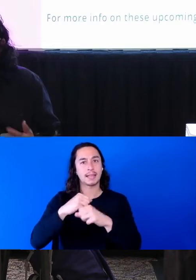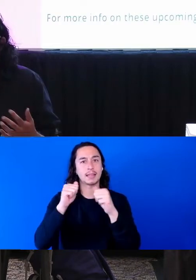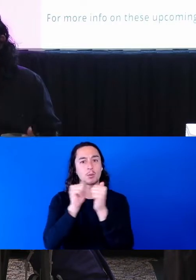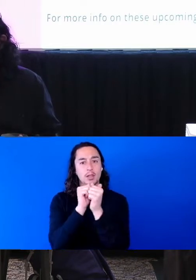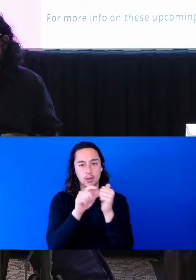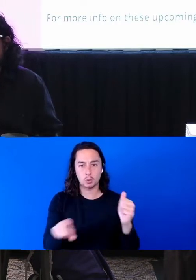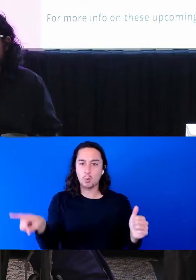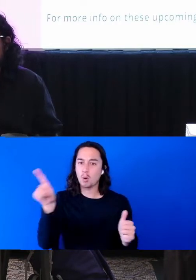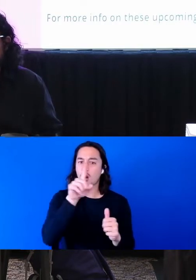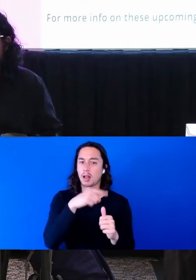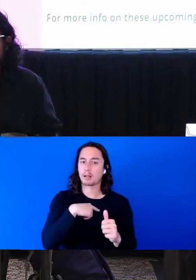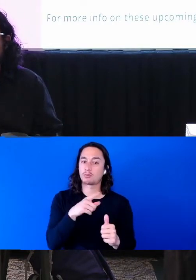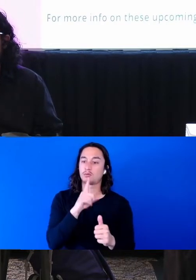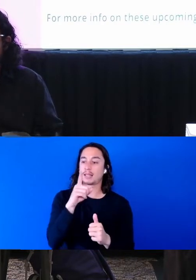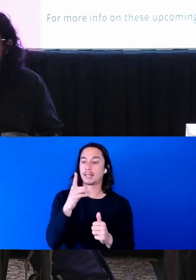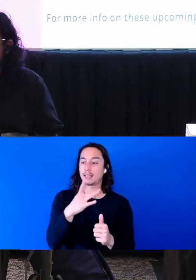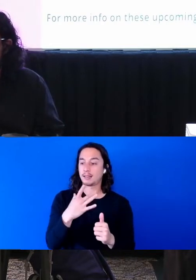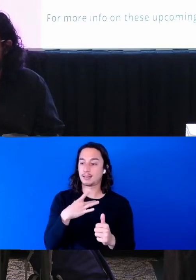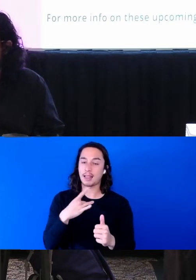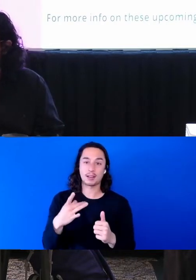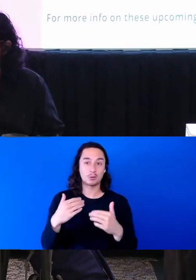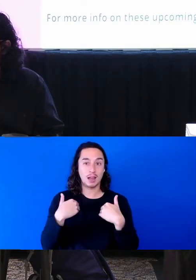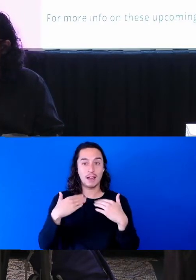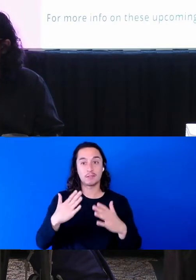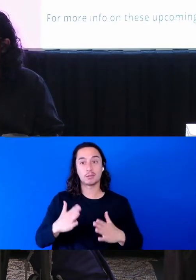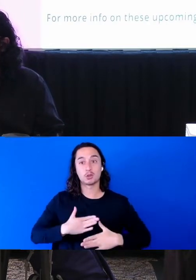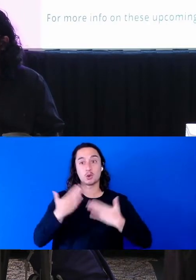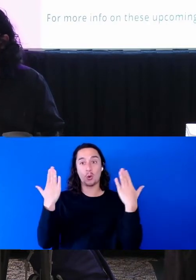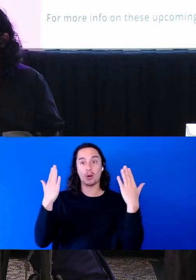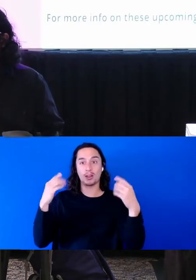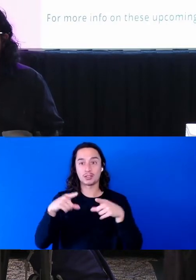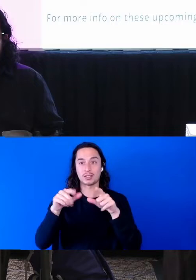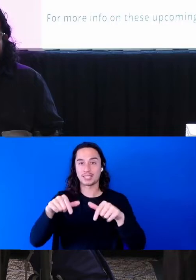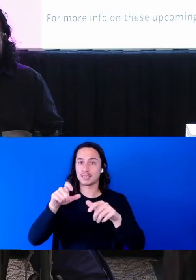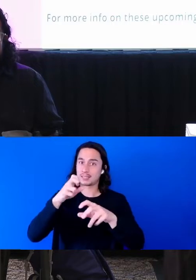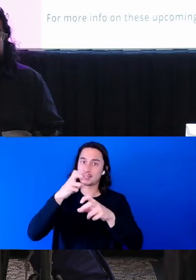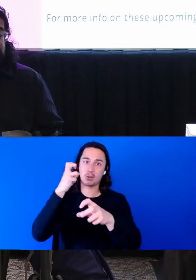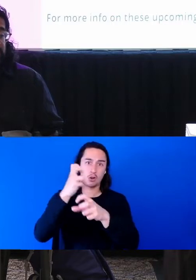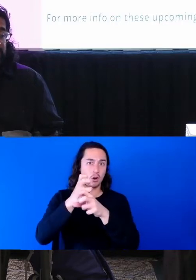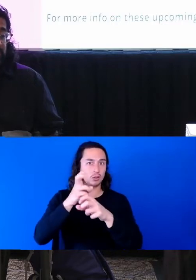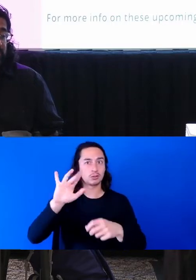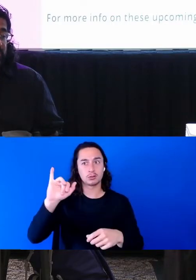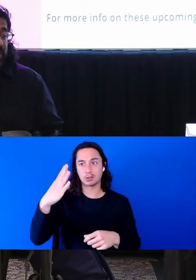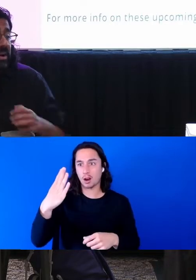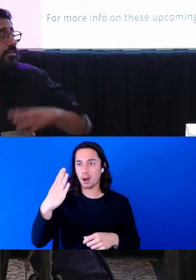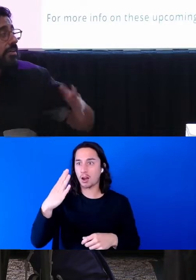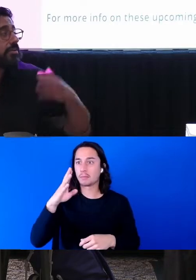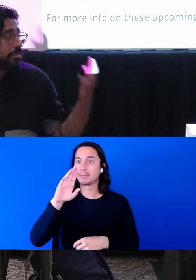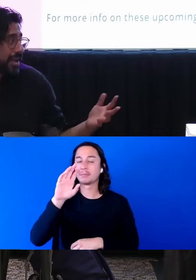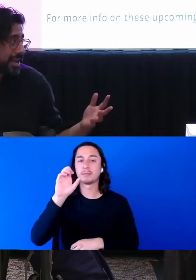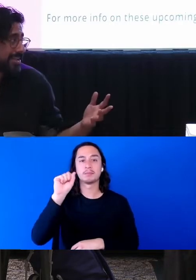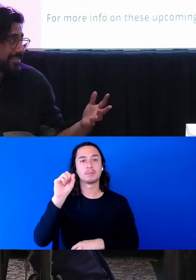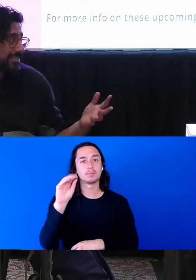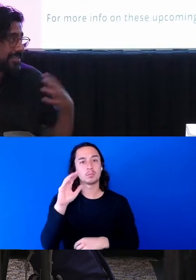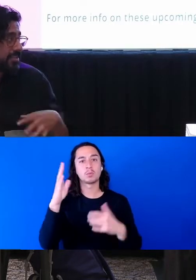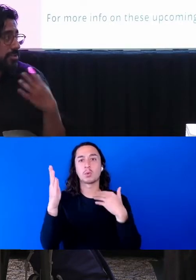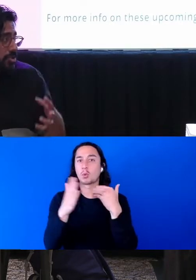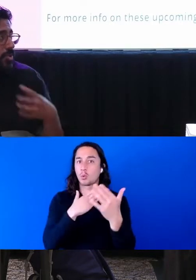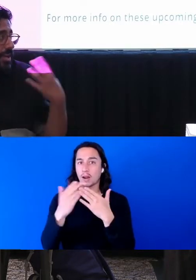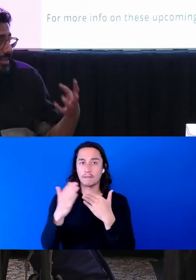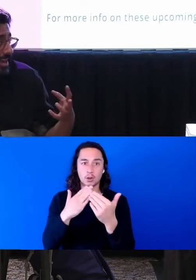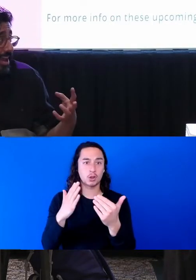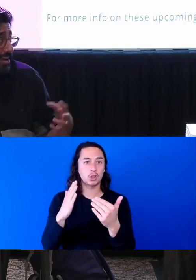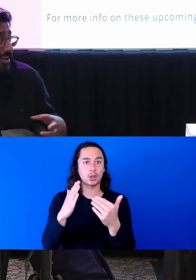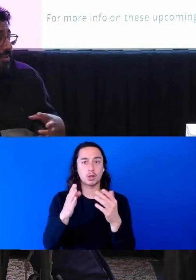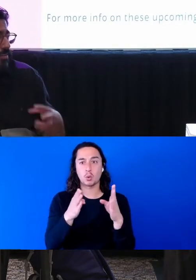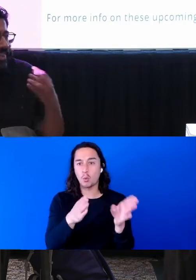to have joy while we do this very, very hard job. And so whatever are the ways to